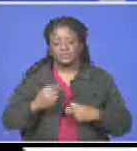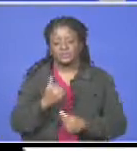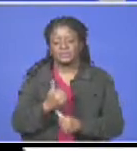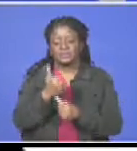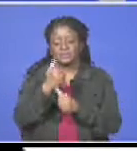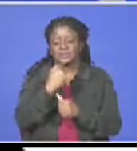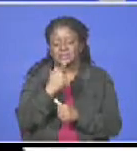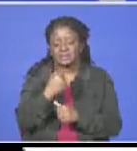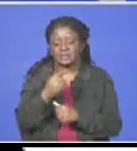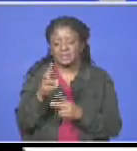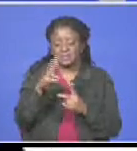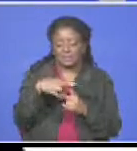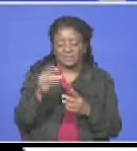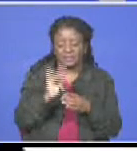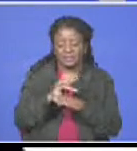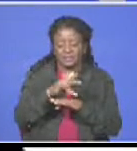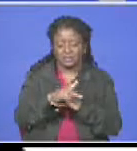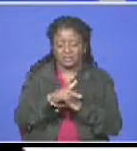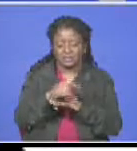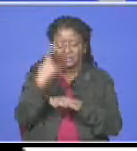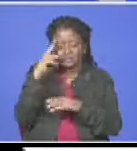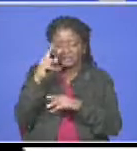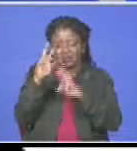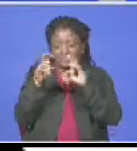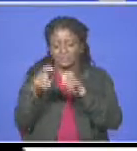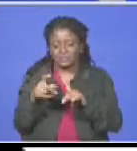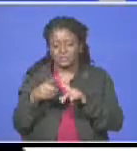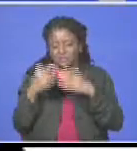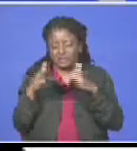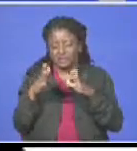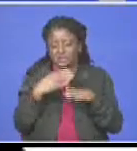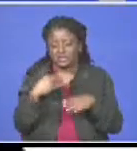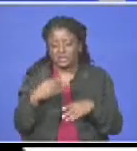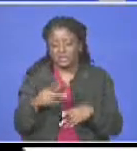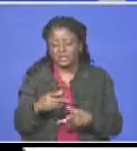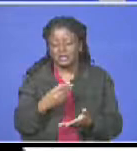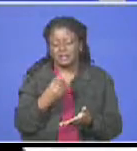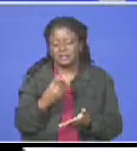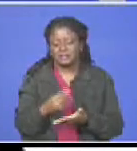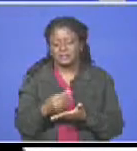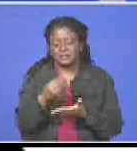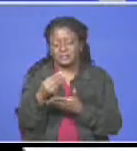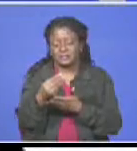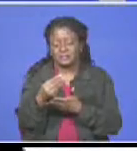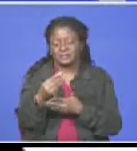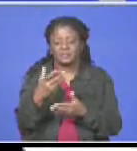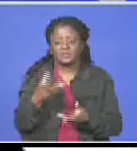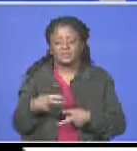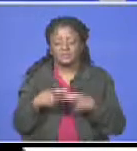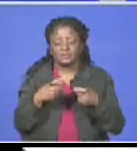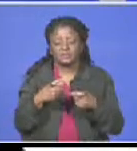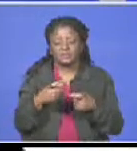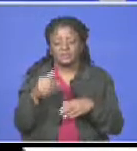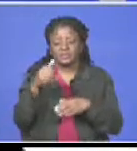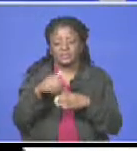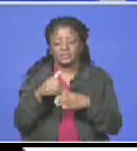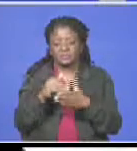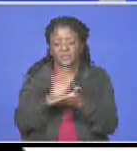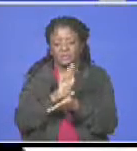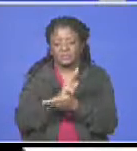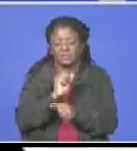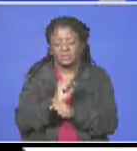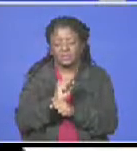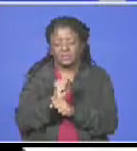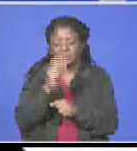to be completed and approvals granted. The required paperwork includes the child or children's birth certificate and or passport and their